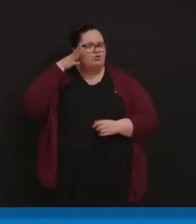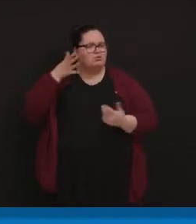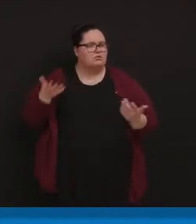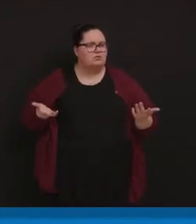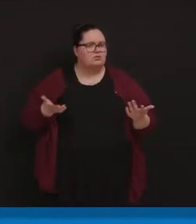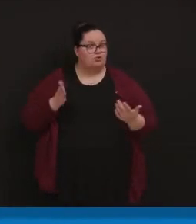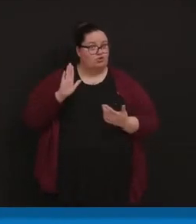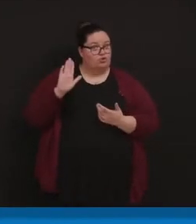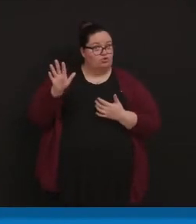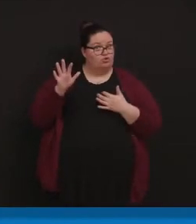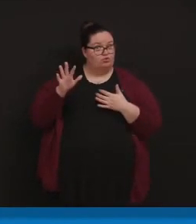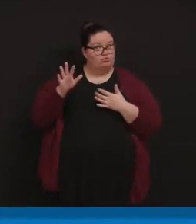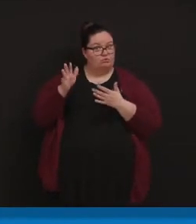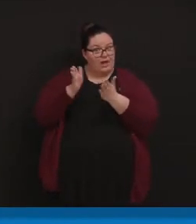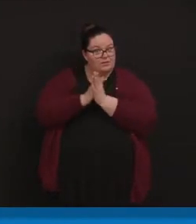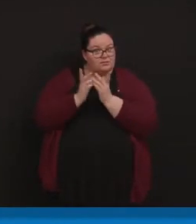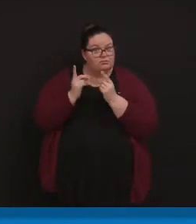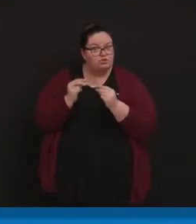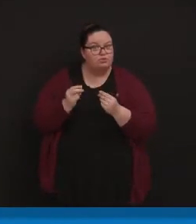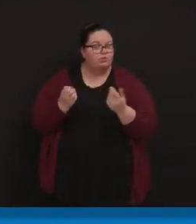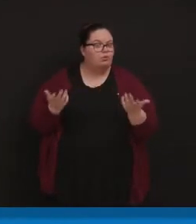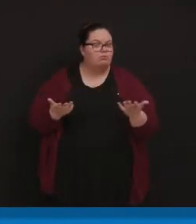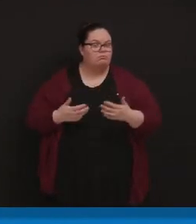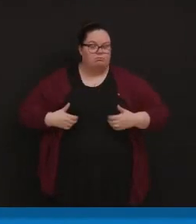it at your direction?